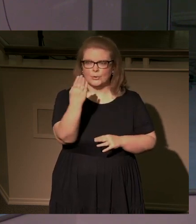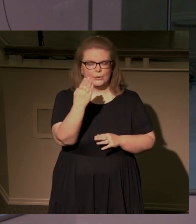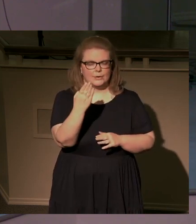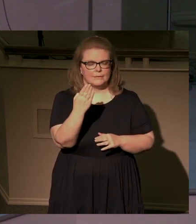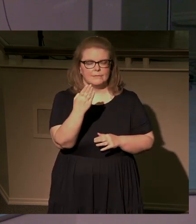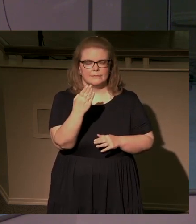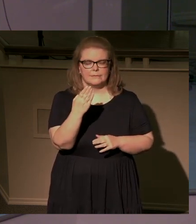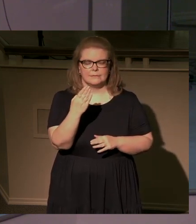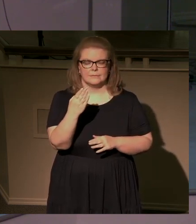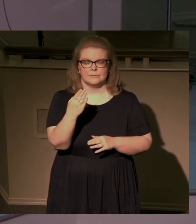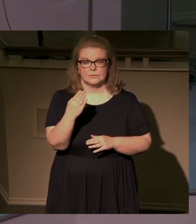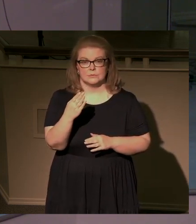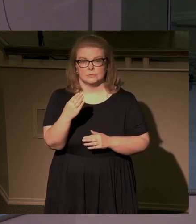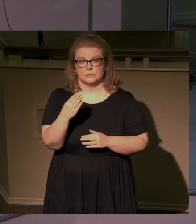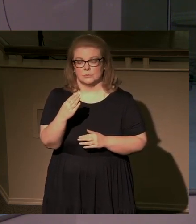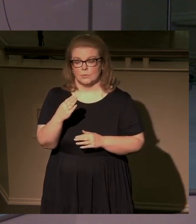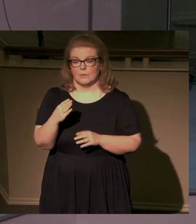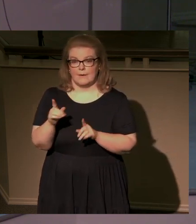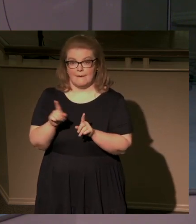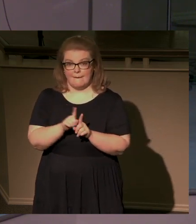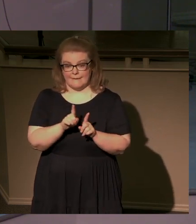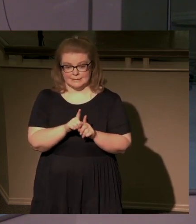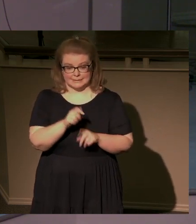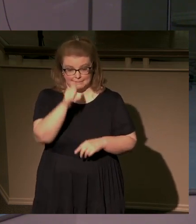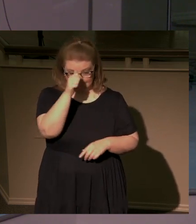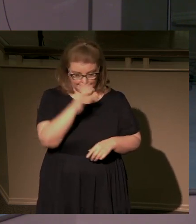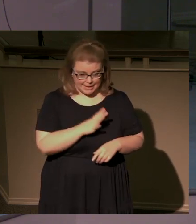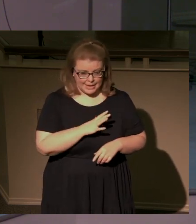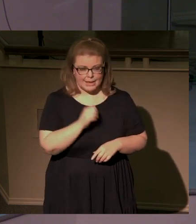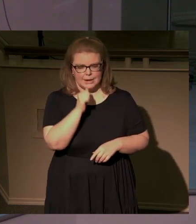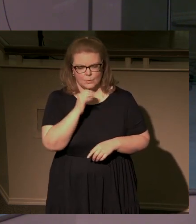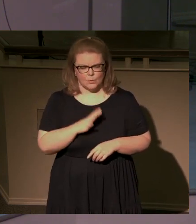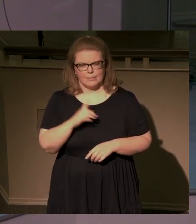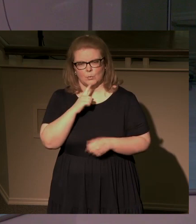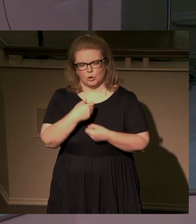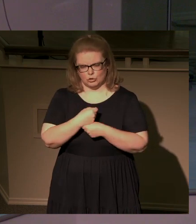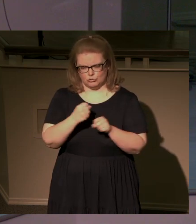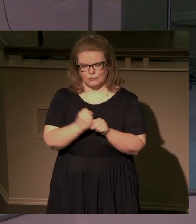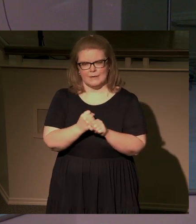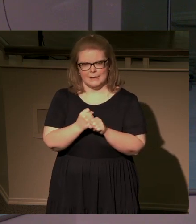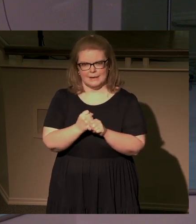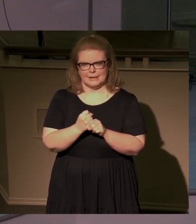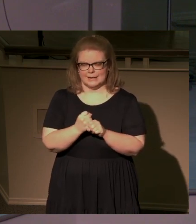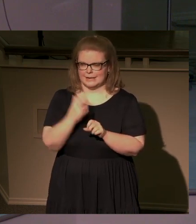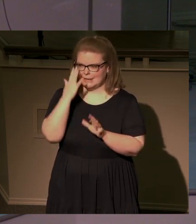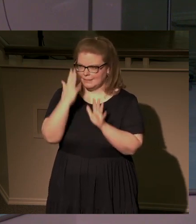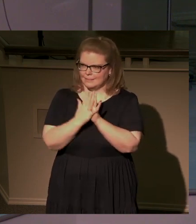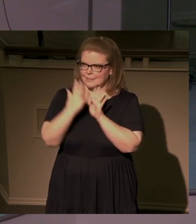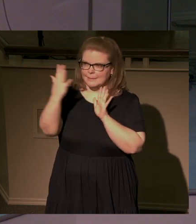And so they, as man and as woman, were created in the image of God.